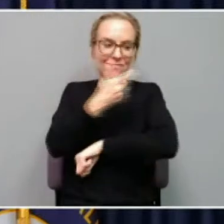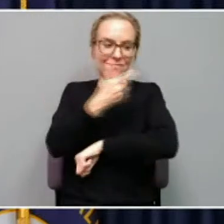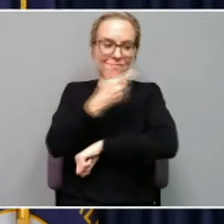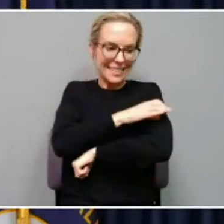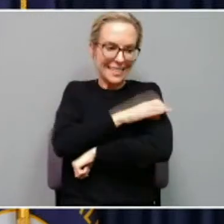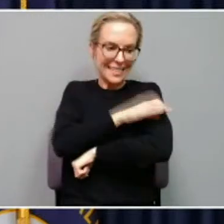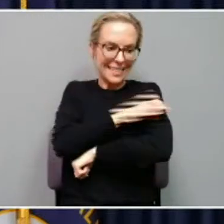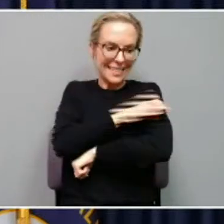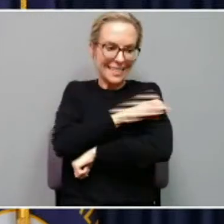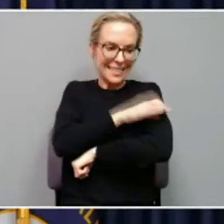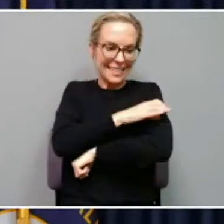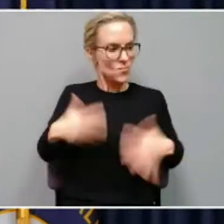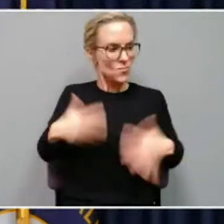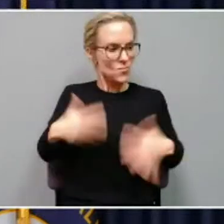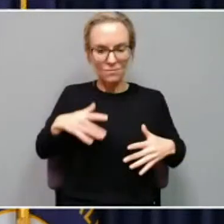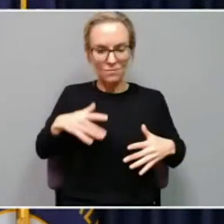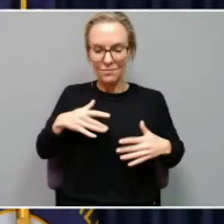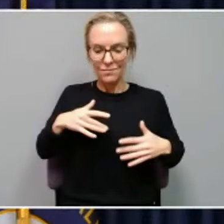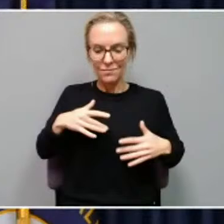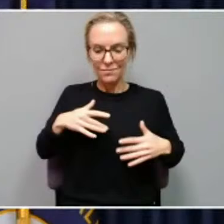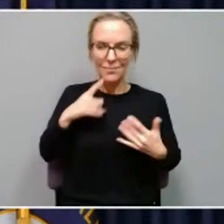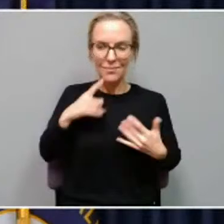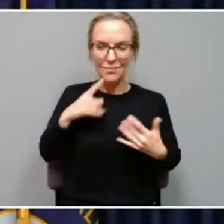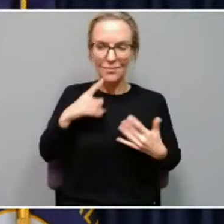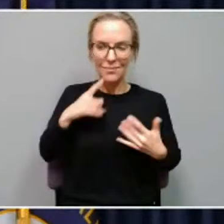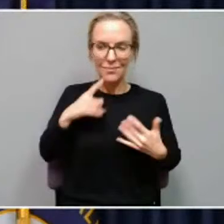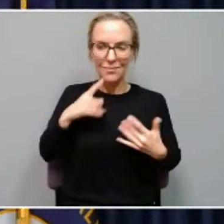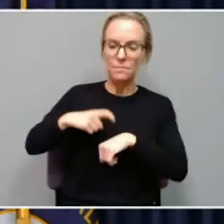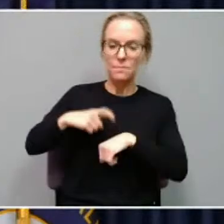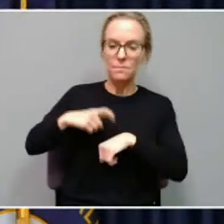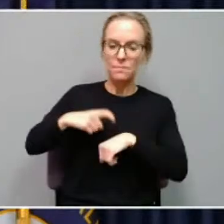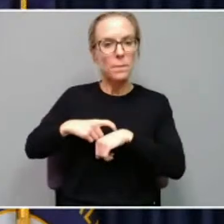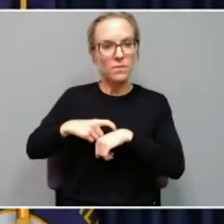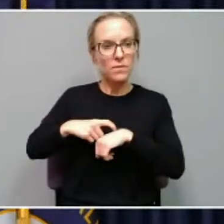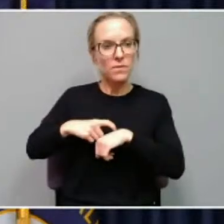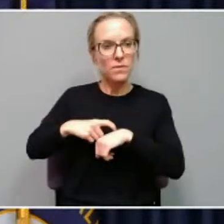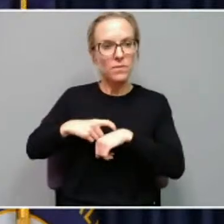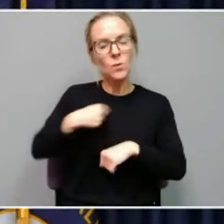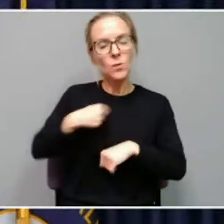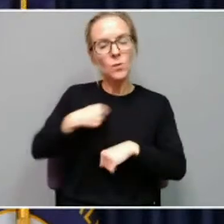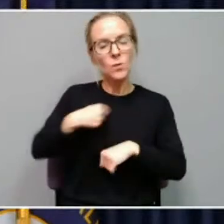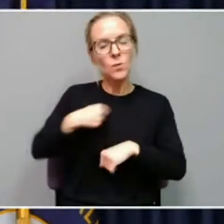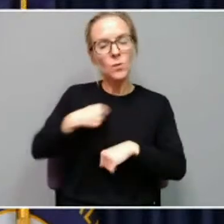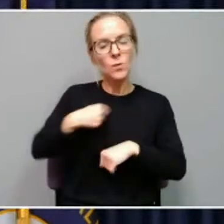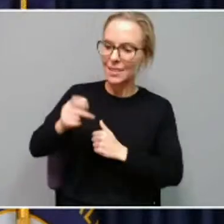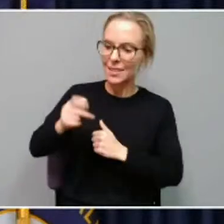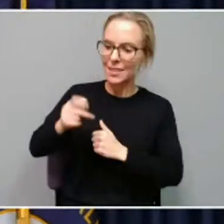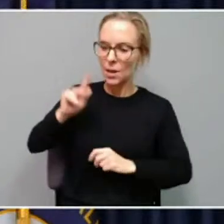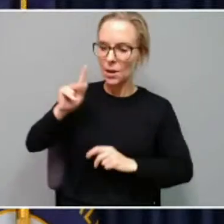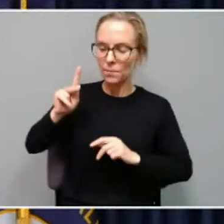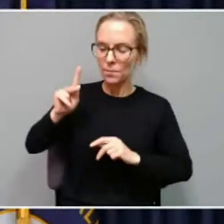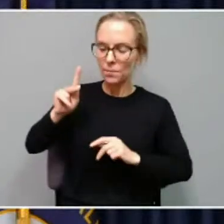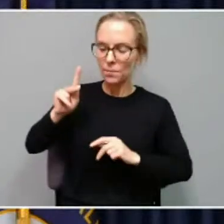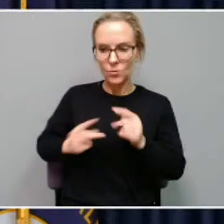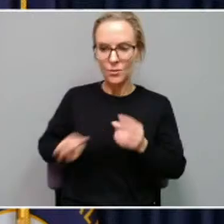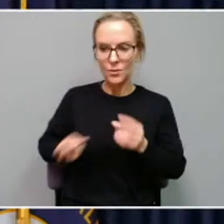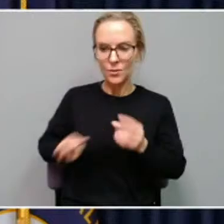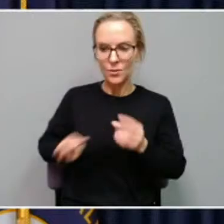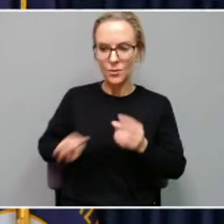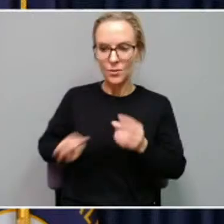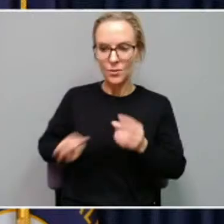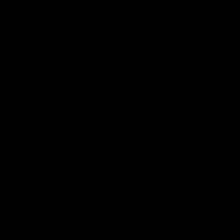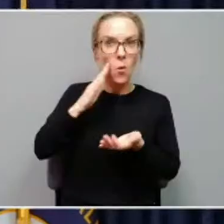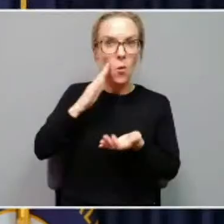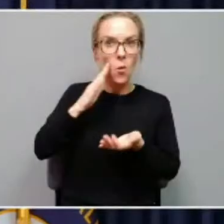for everybody. This is a time that we need every Kentuckian to step up, knowing the rest of this country